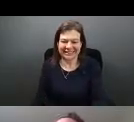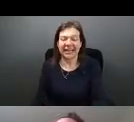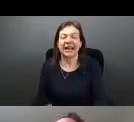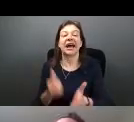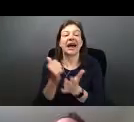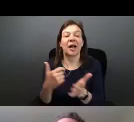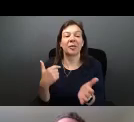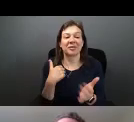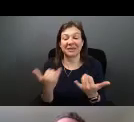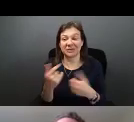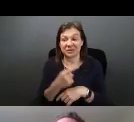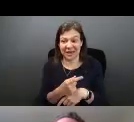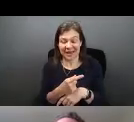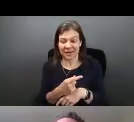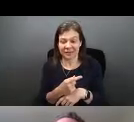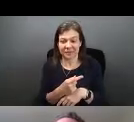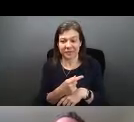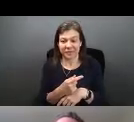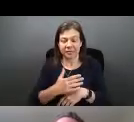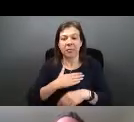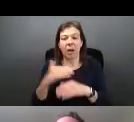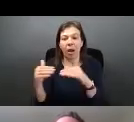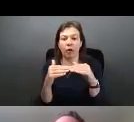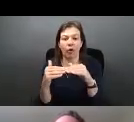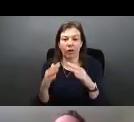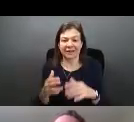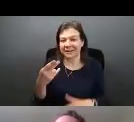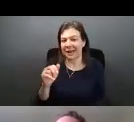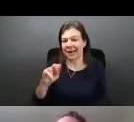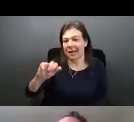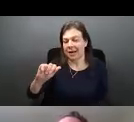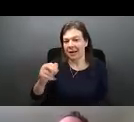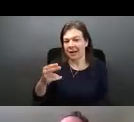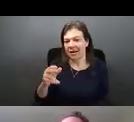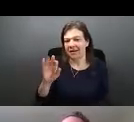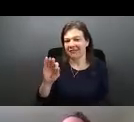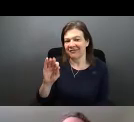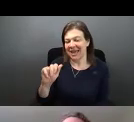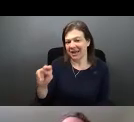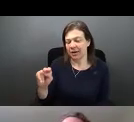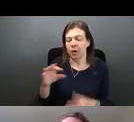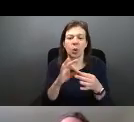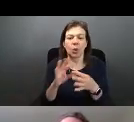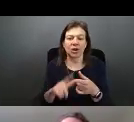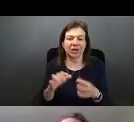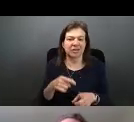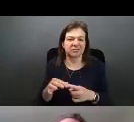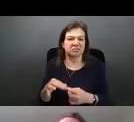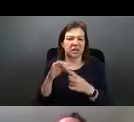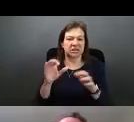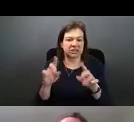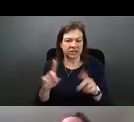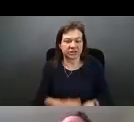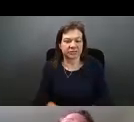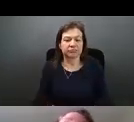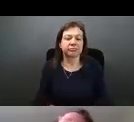Helping me today is my colleague, Hannah Fan, coordinator of special education. I'm